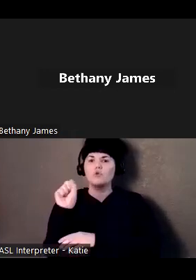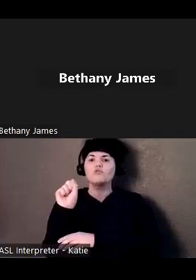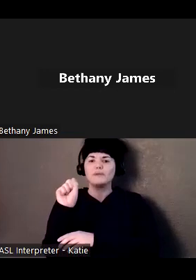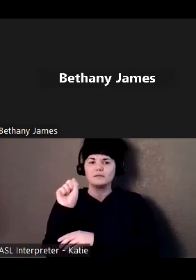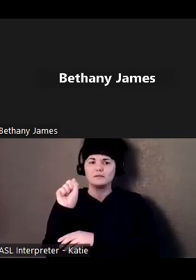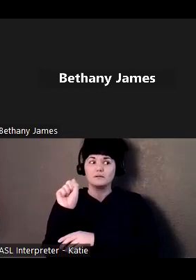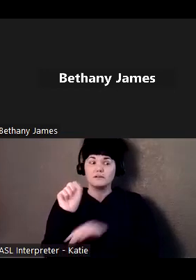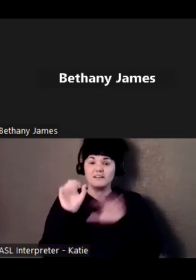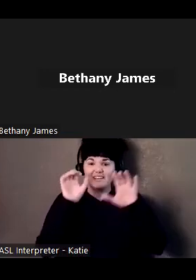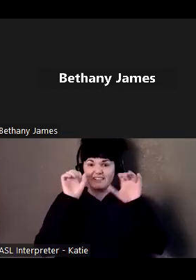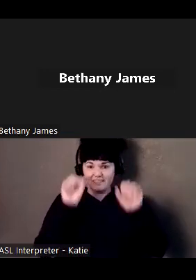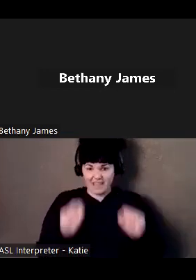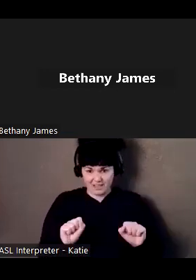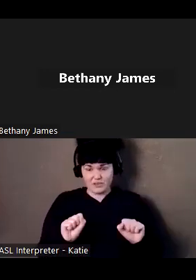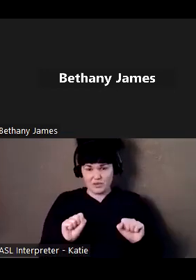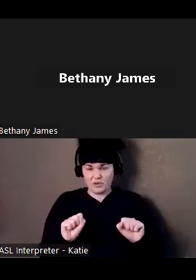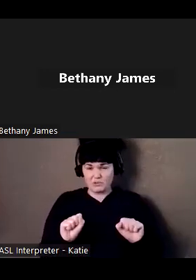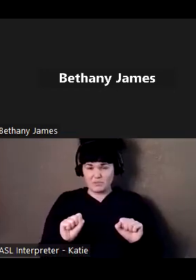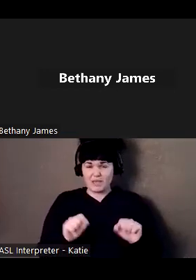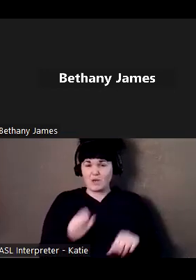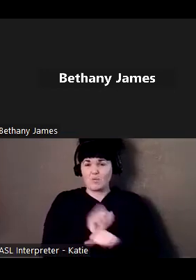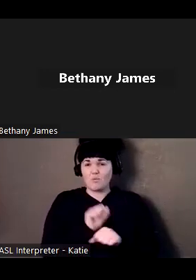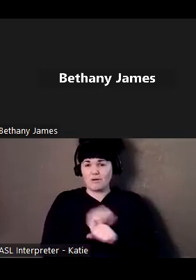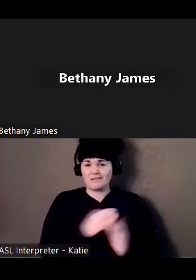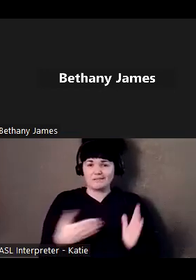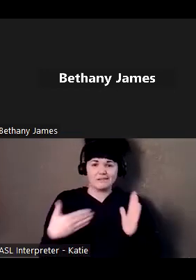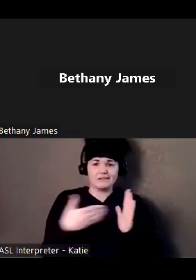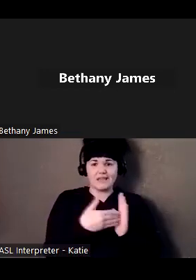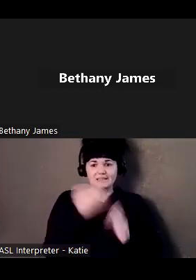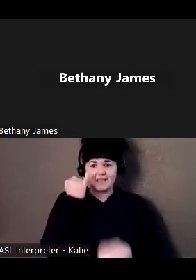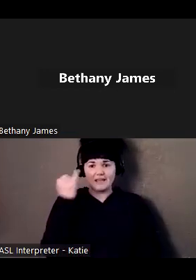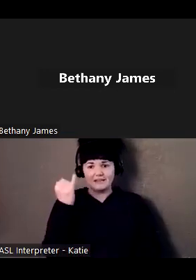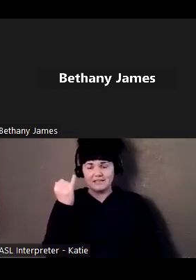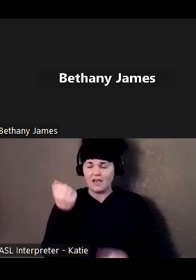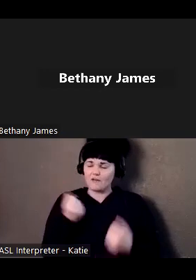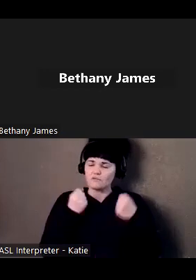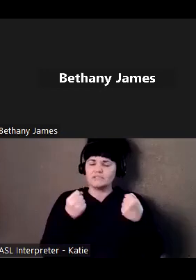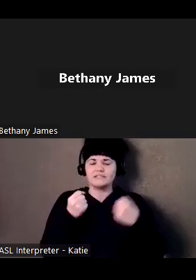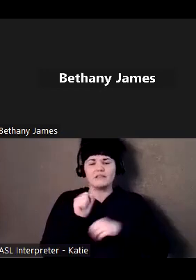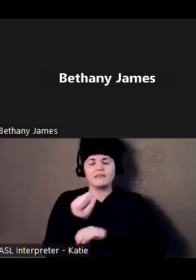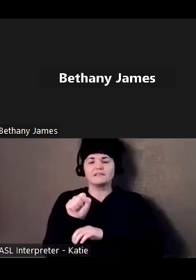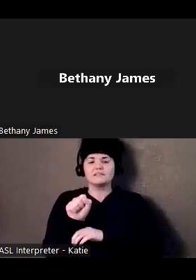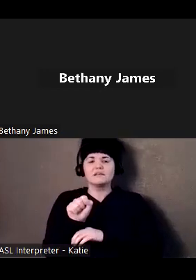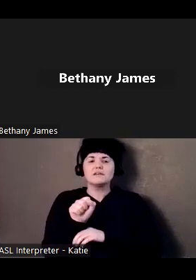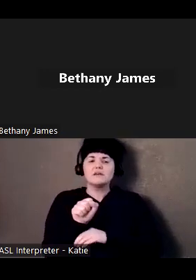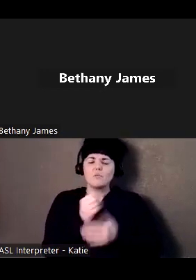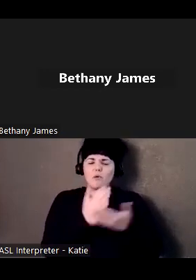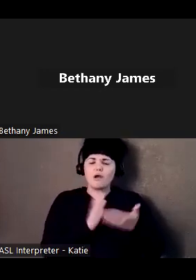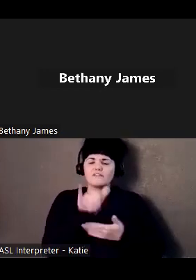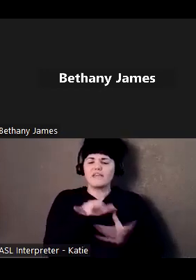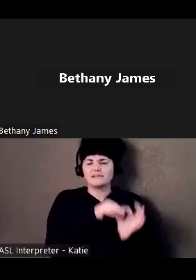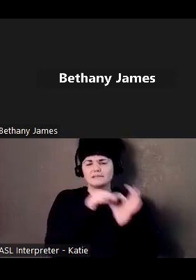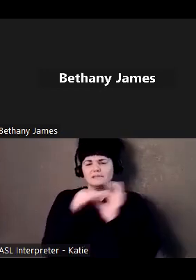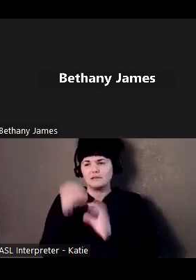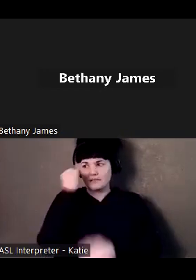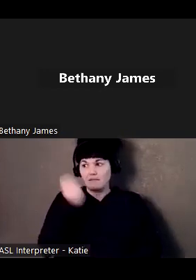working against the idea of resilience. And part of that is tied into the idea that any